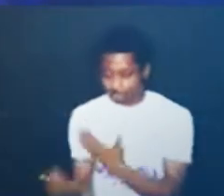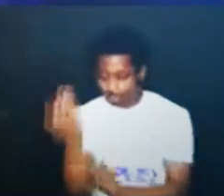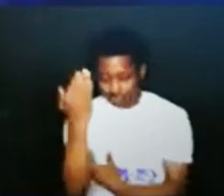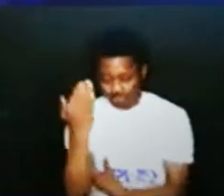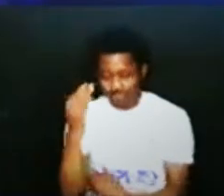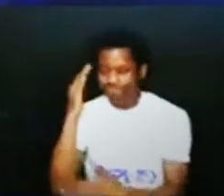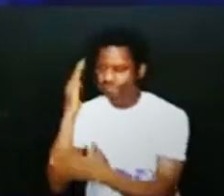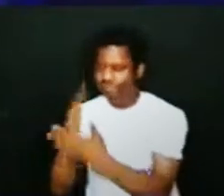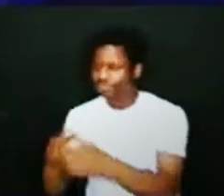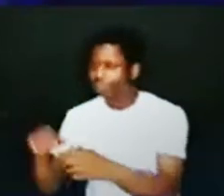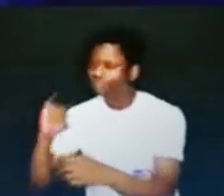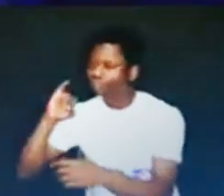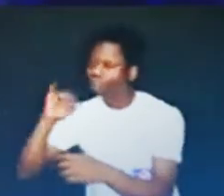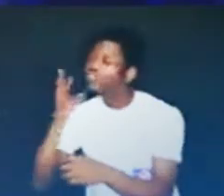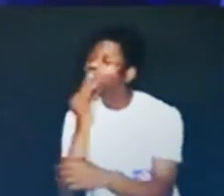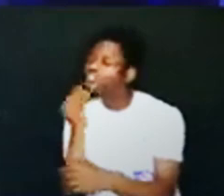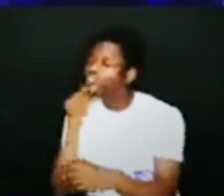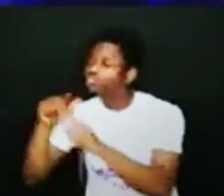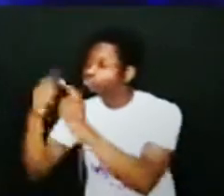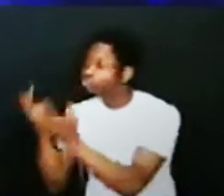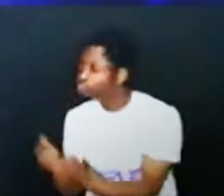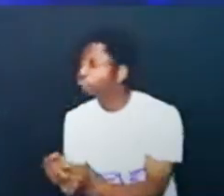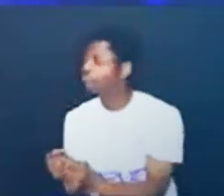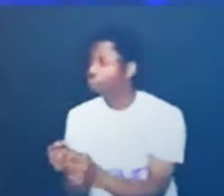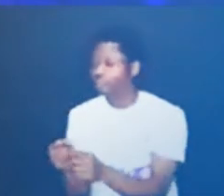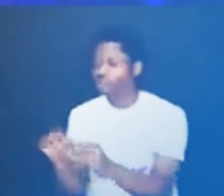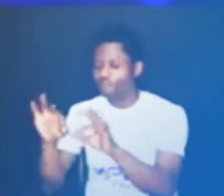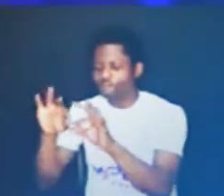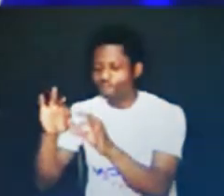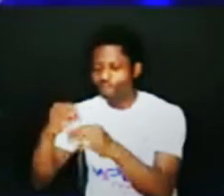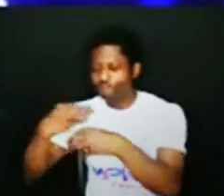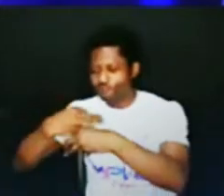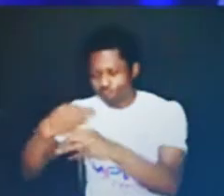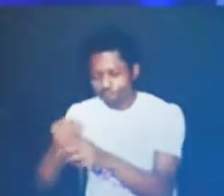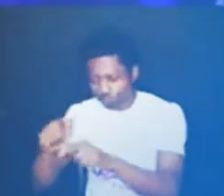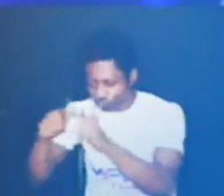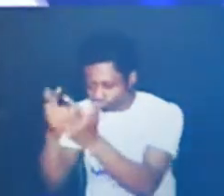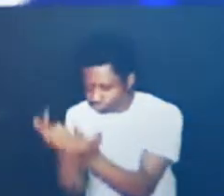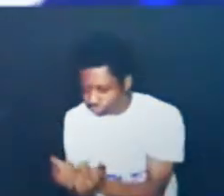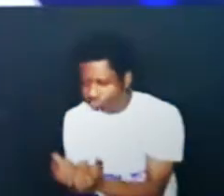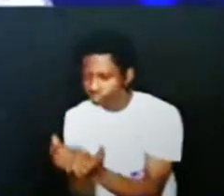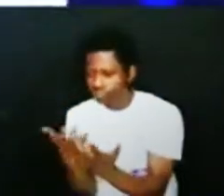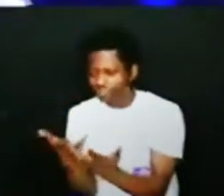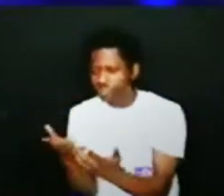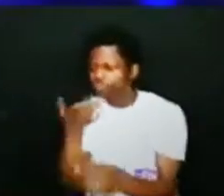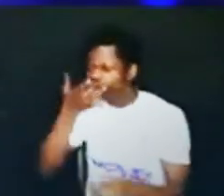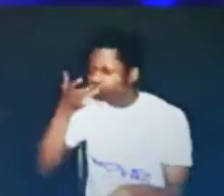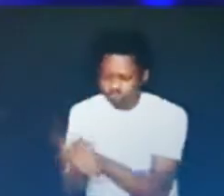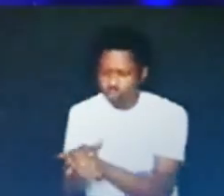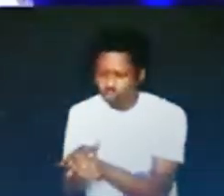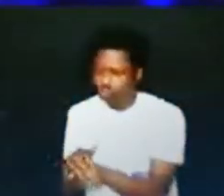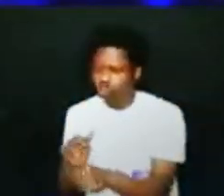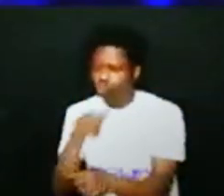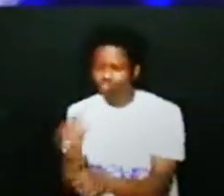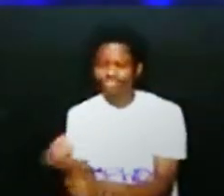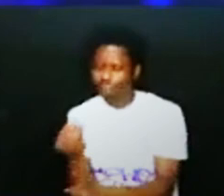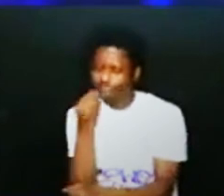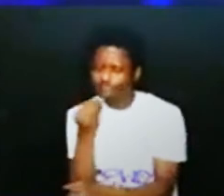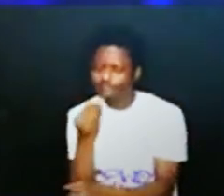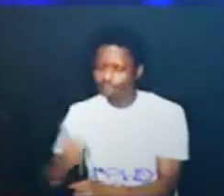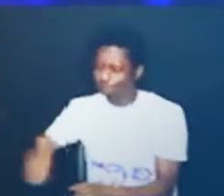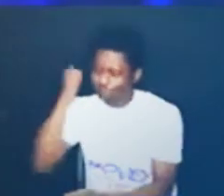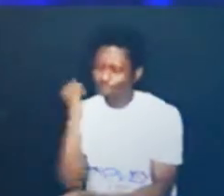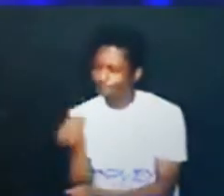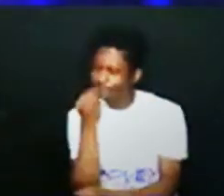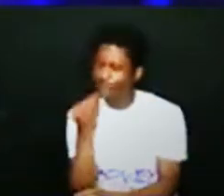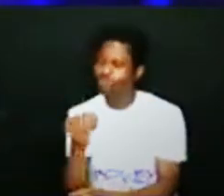Jews formed a conspiracy and bound themselves with an oath not to eat or drink until they kill